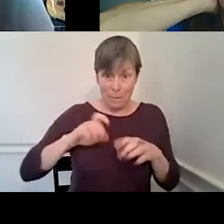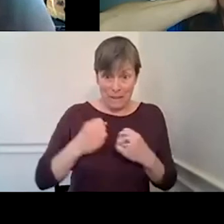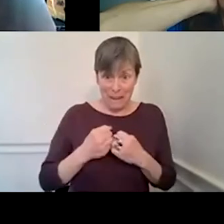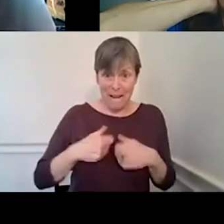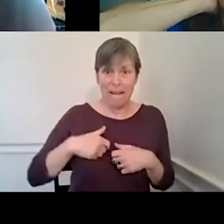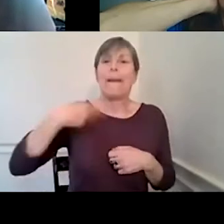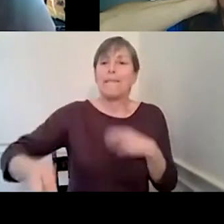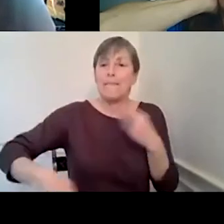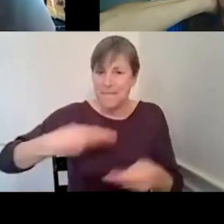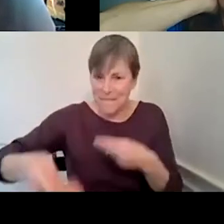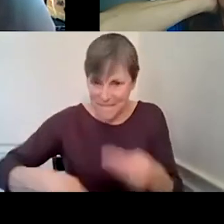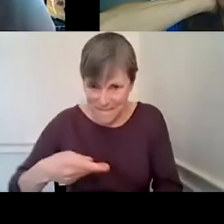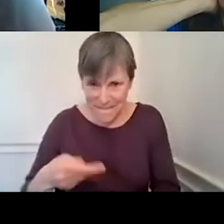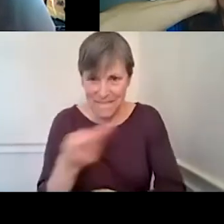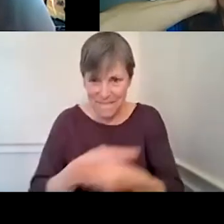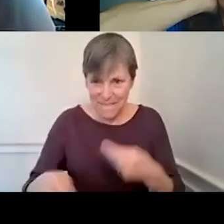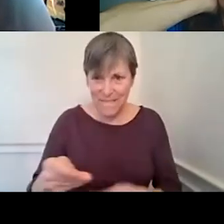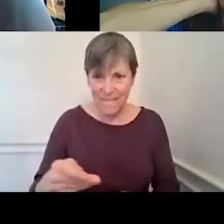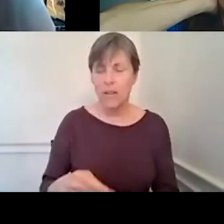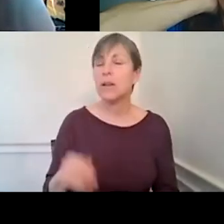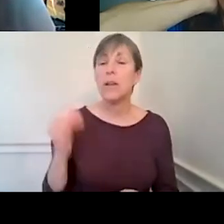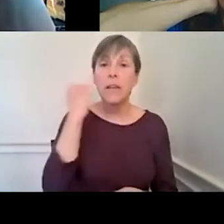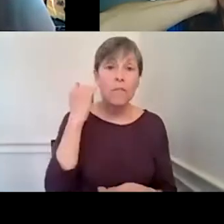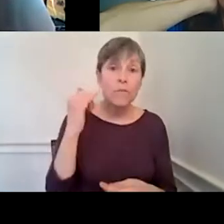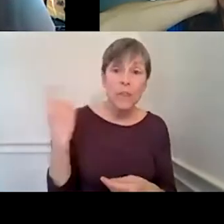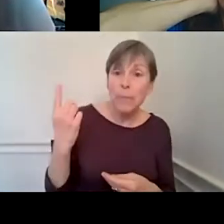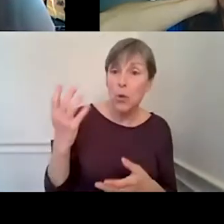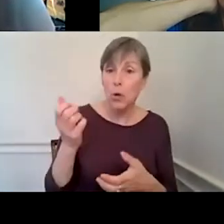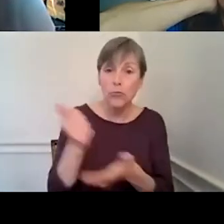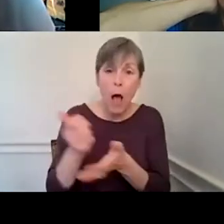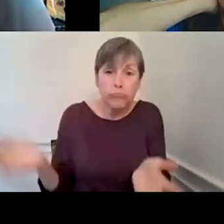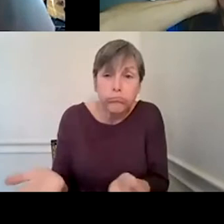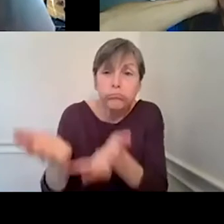on boards of your favorite cause is a great way to make connections